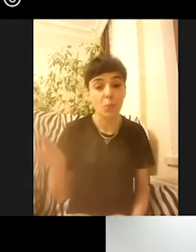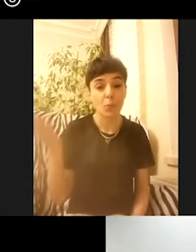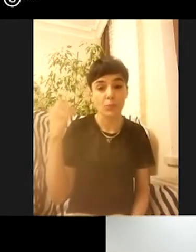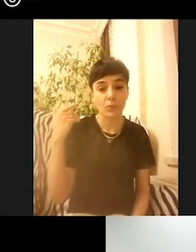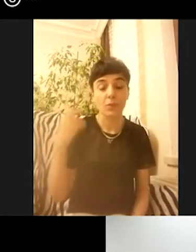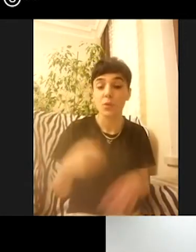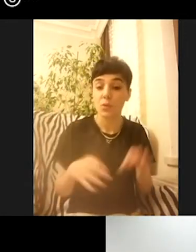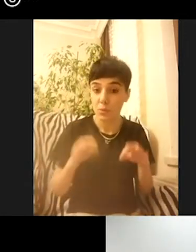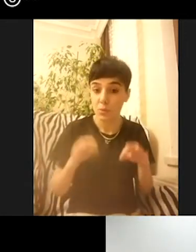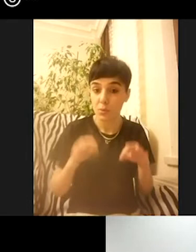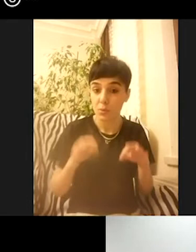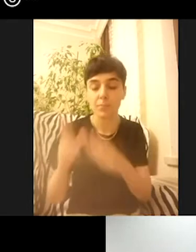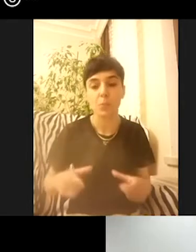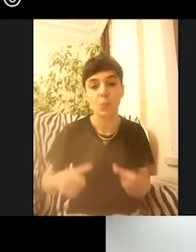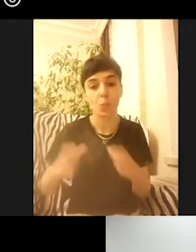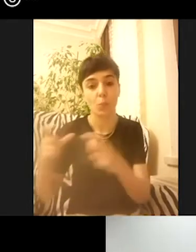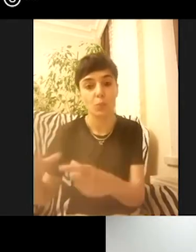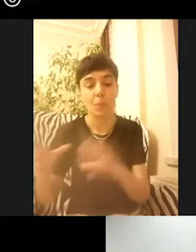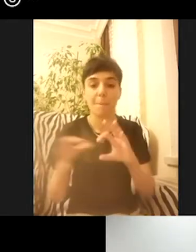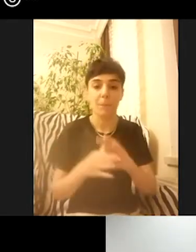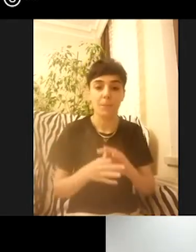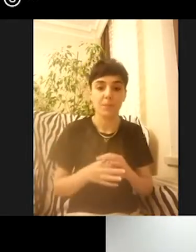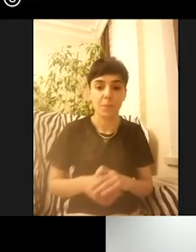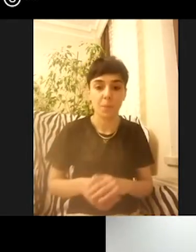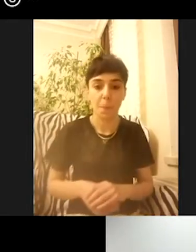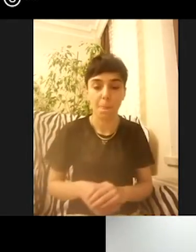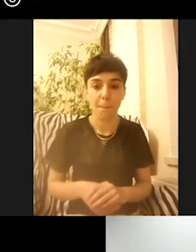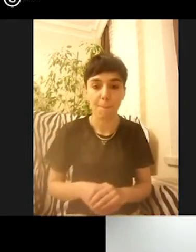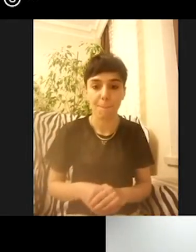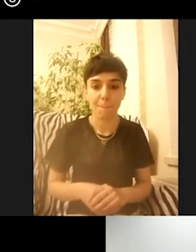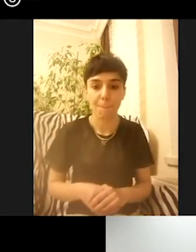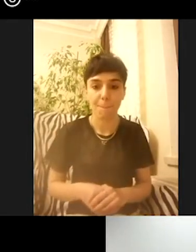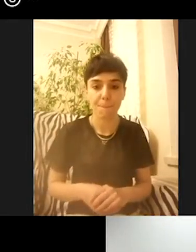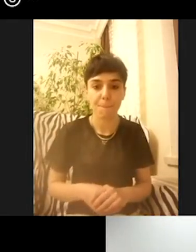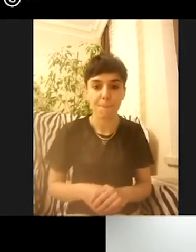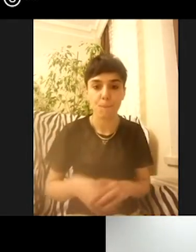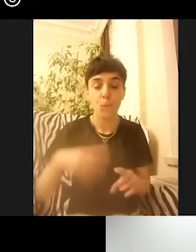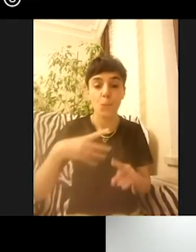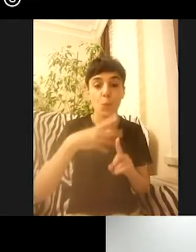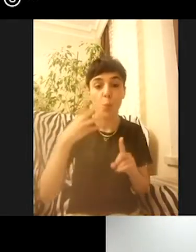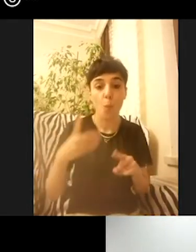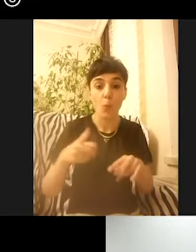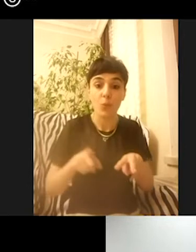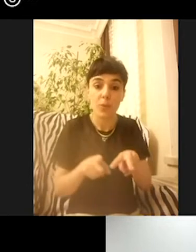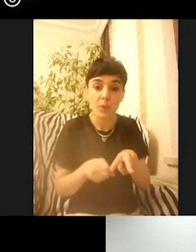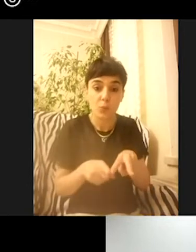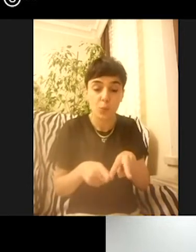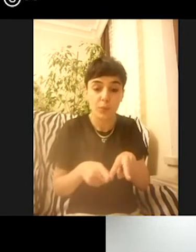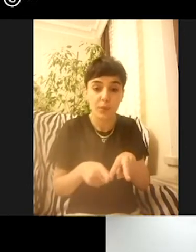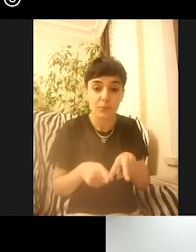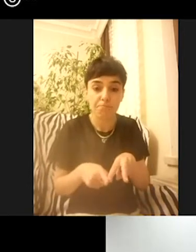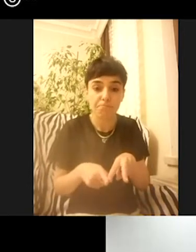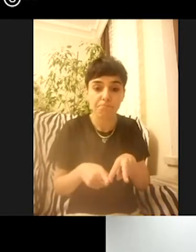was constructed. And as you said, when, for example, people in the Netherlands, especially